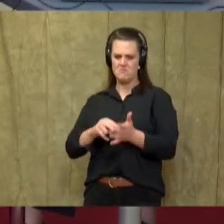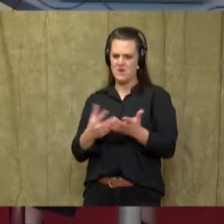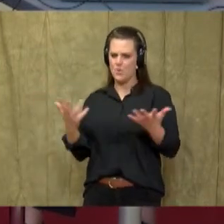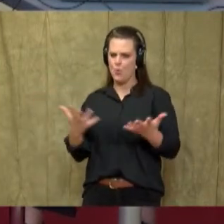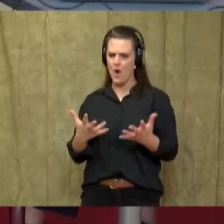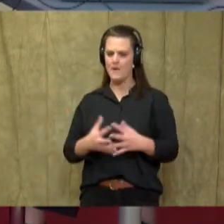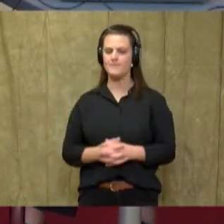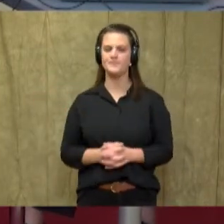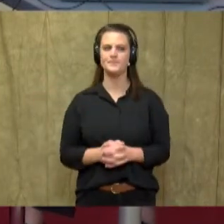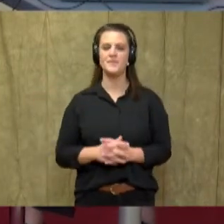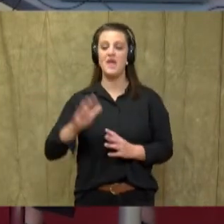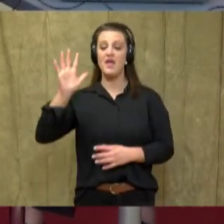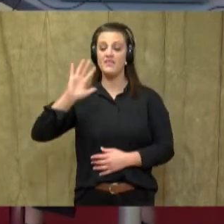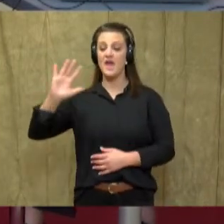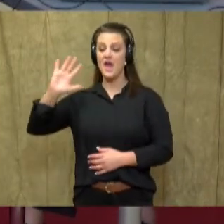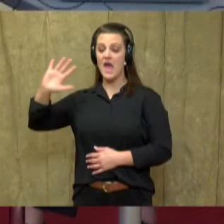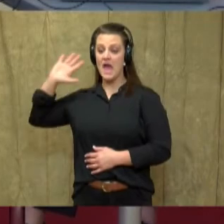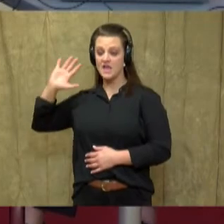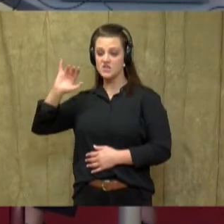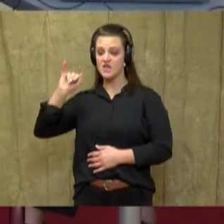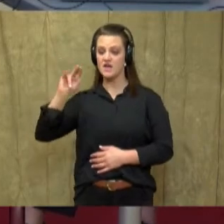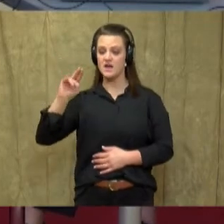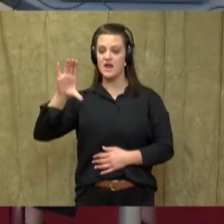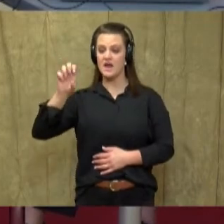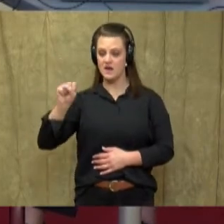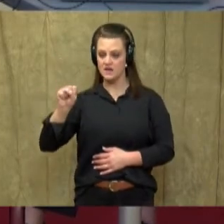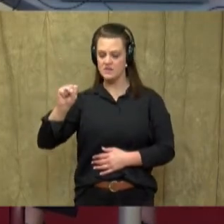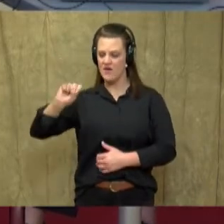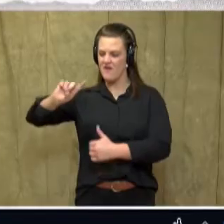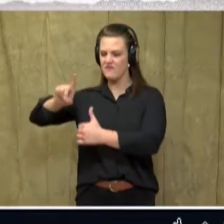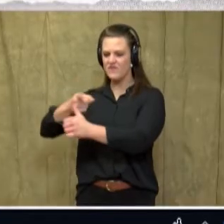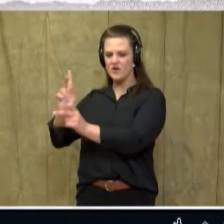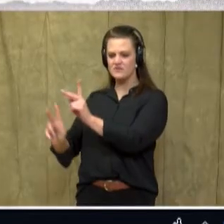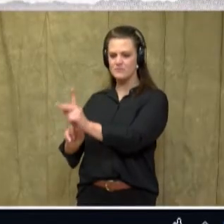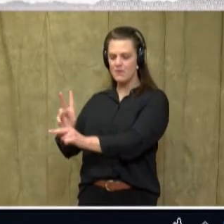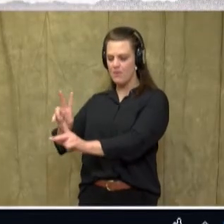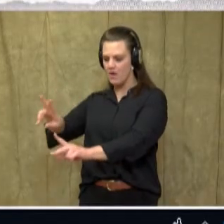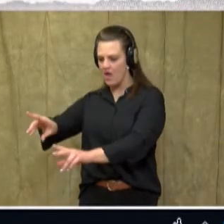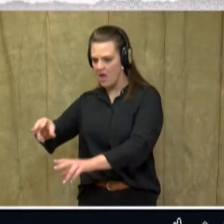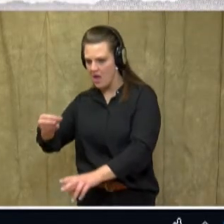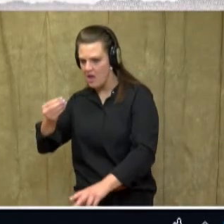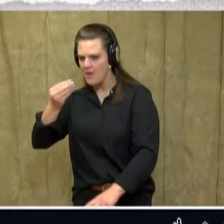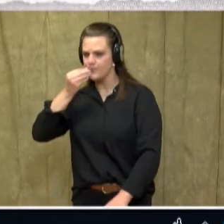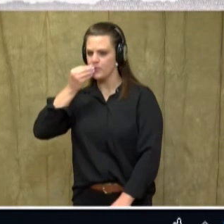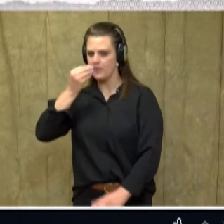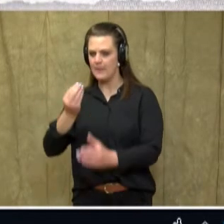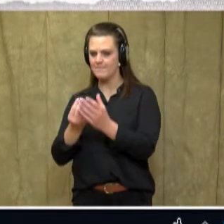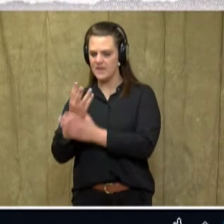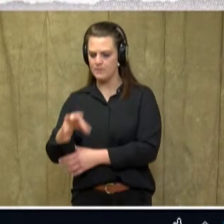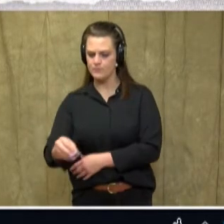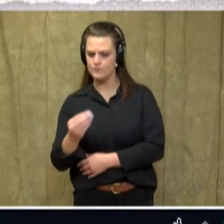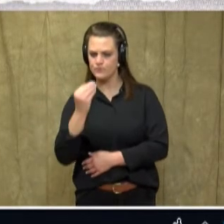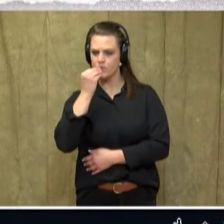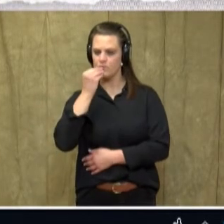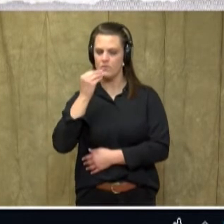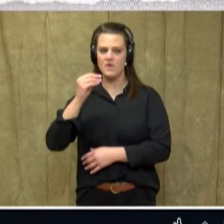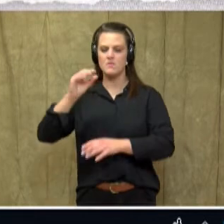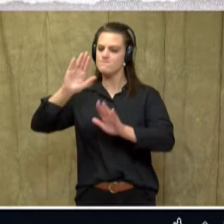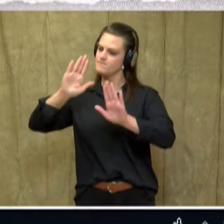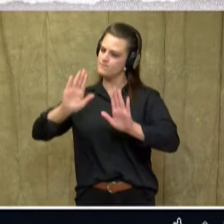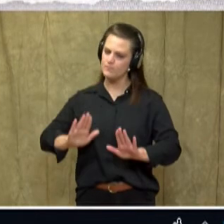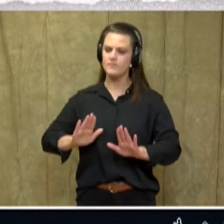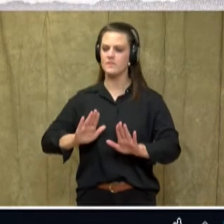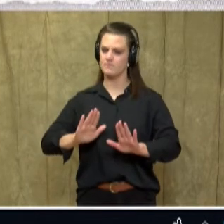ancient Incas were the first people known to eat the potato. It is an excellent food